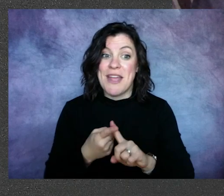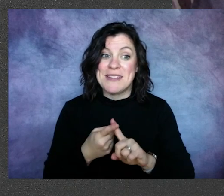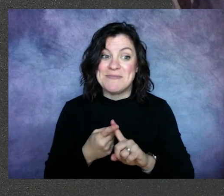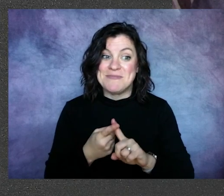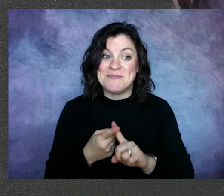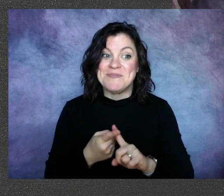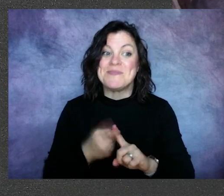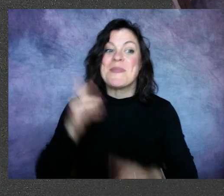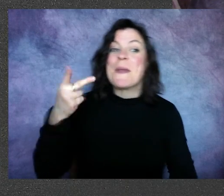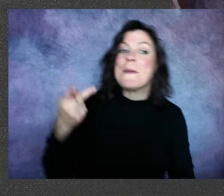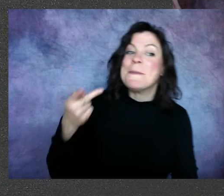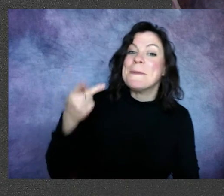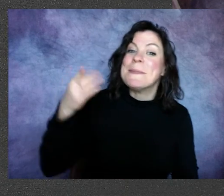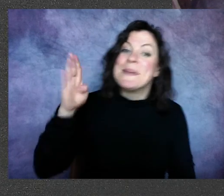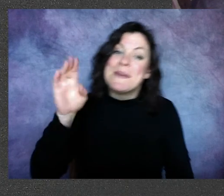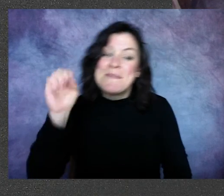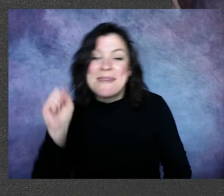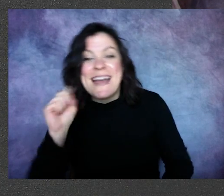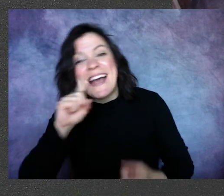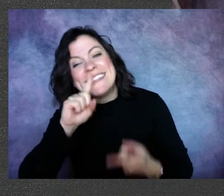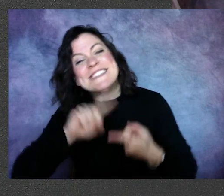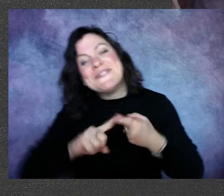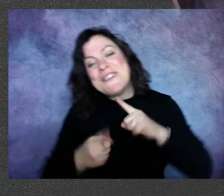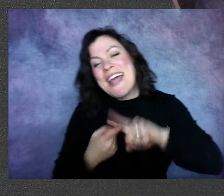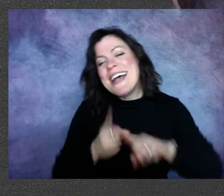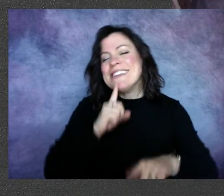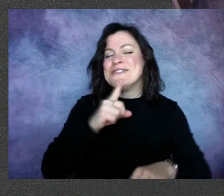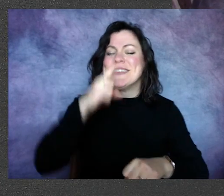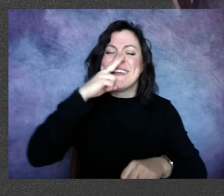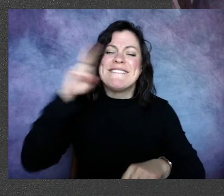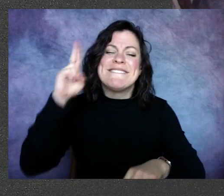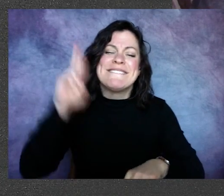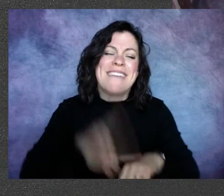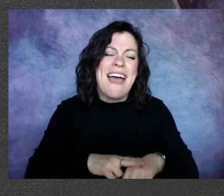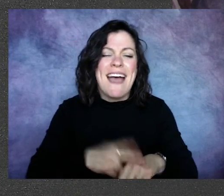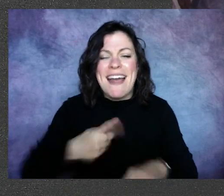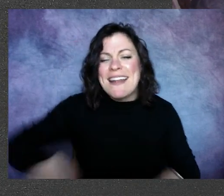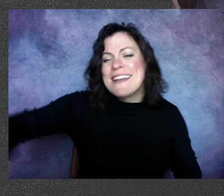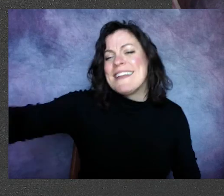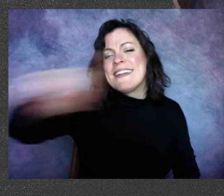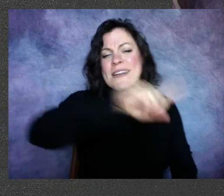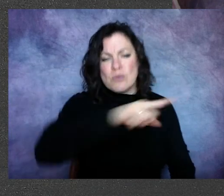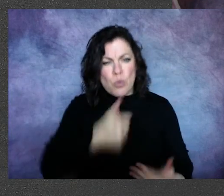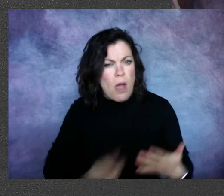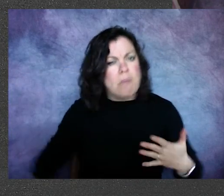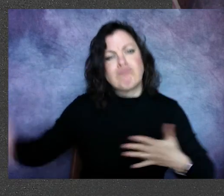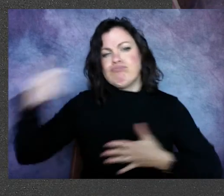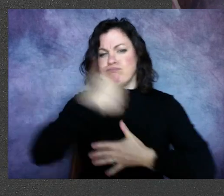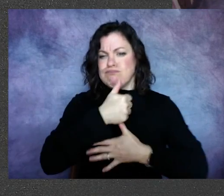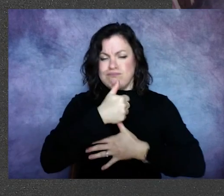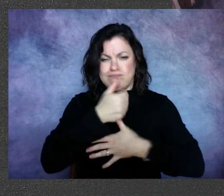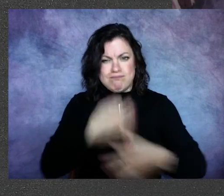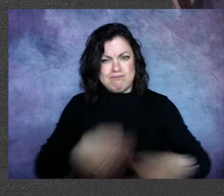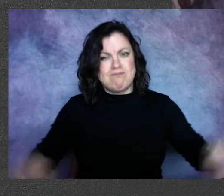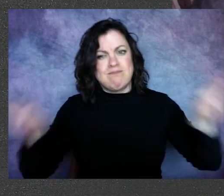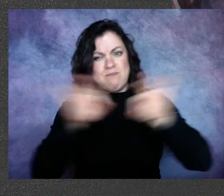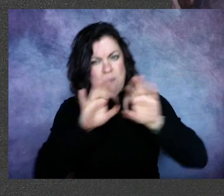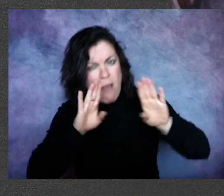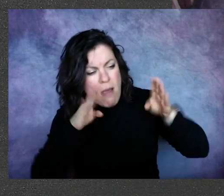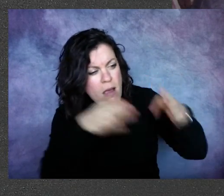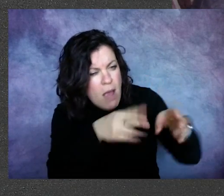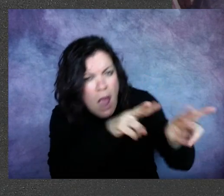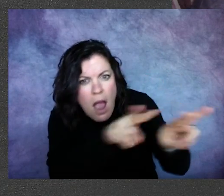One, two, three. PBS friends are so fun. Everyone is number one. One that you